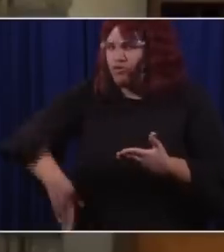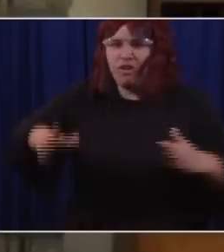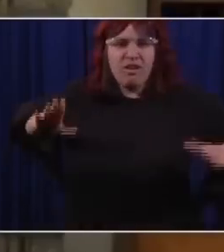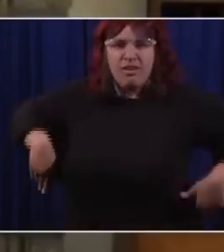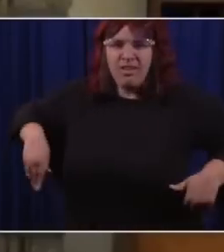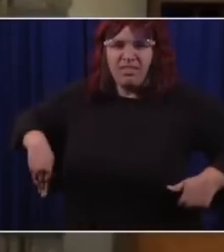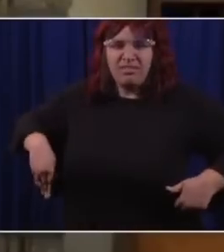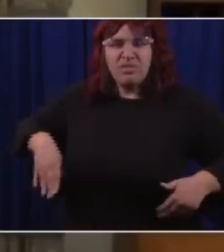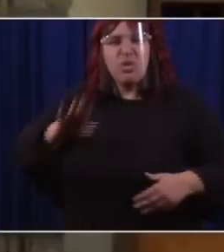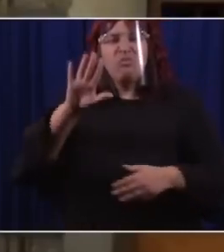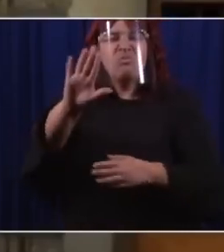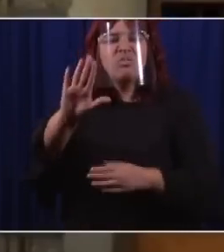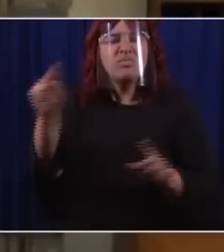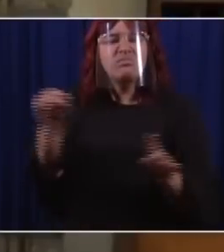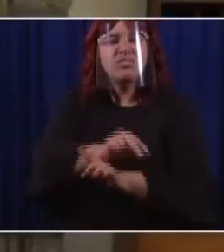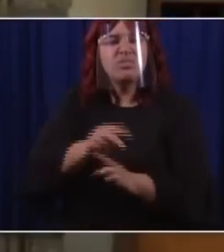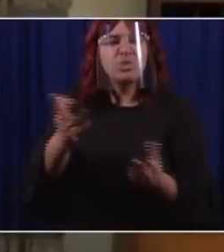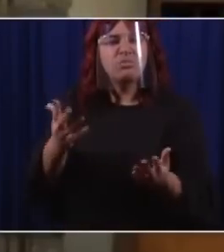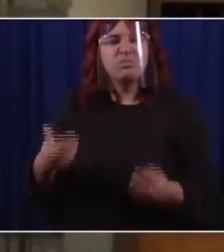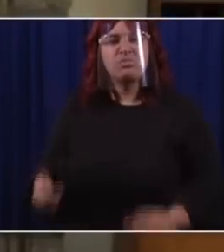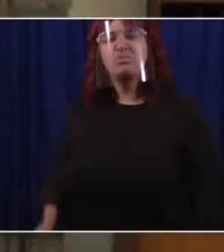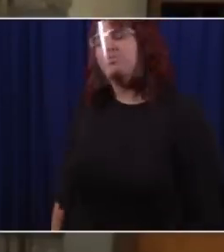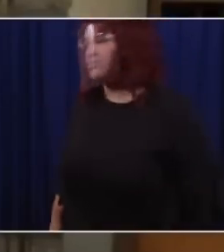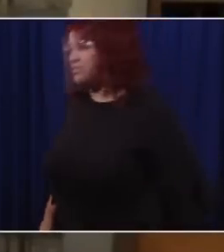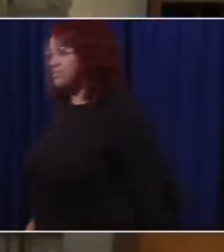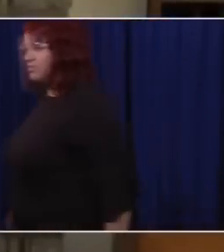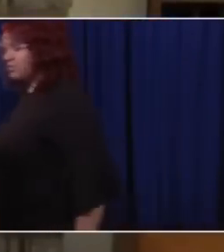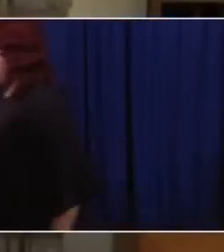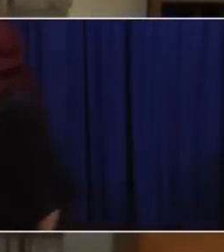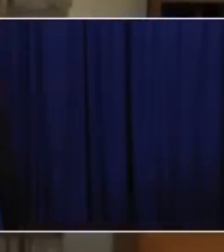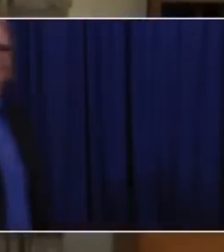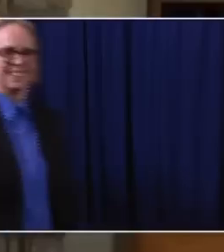I think it's important, and these are,